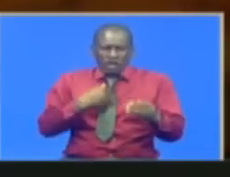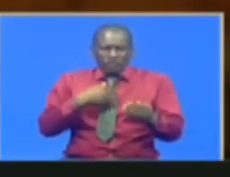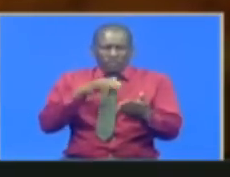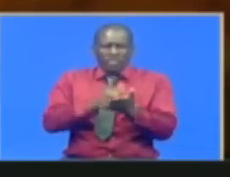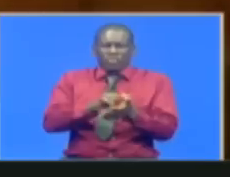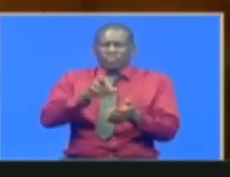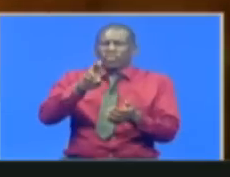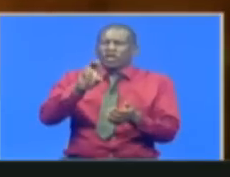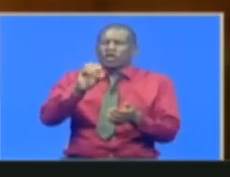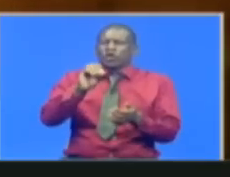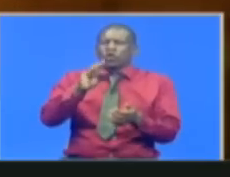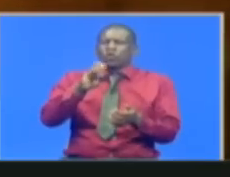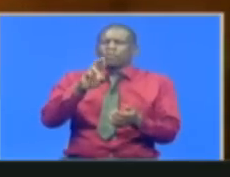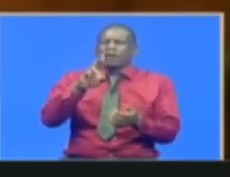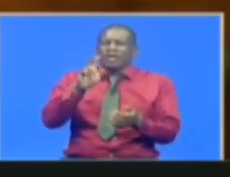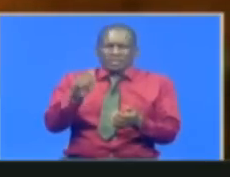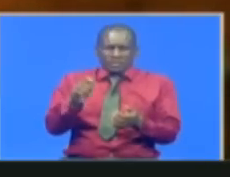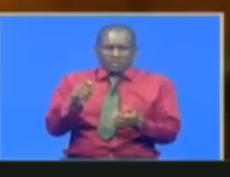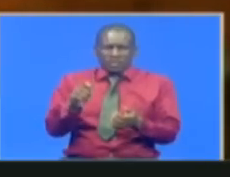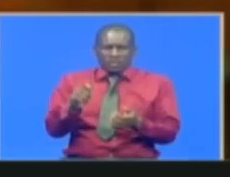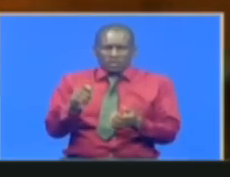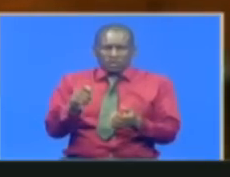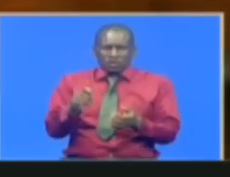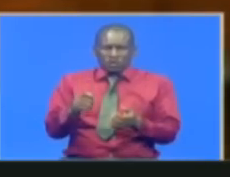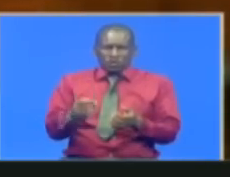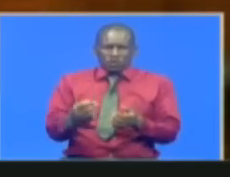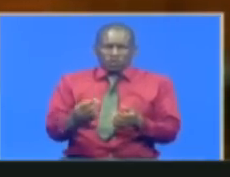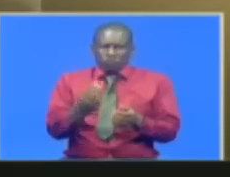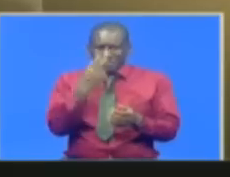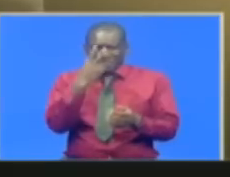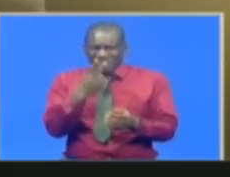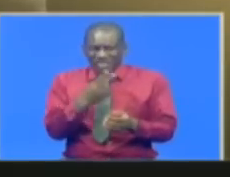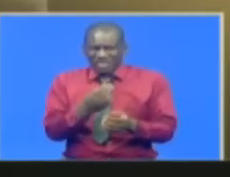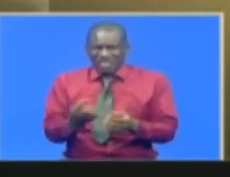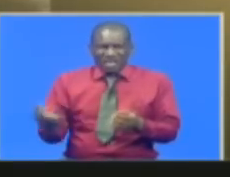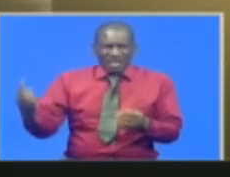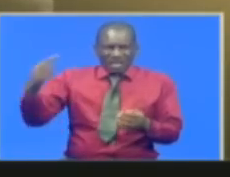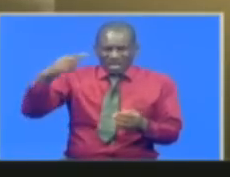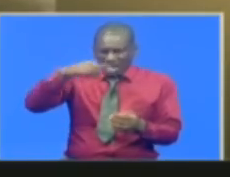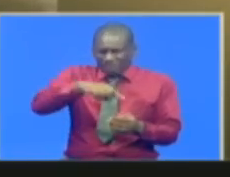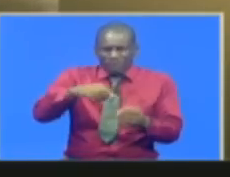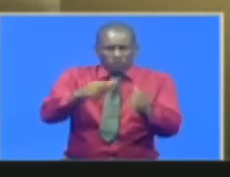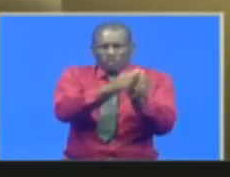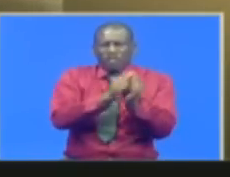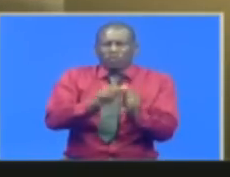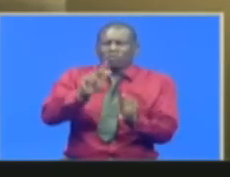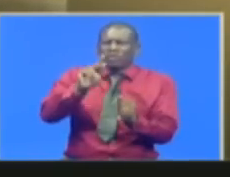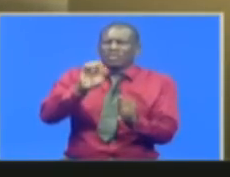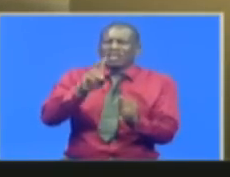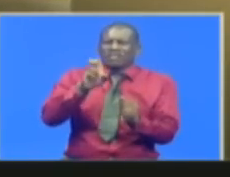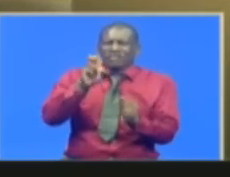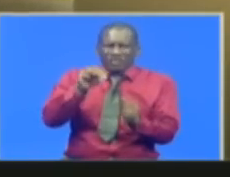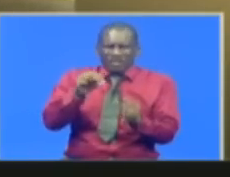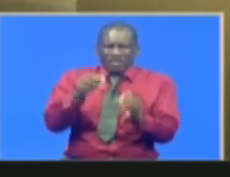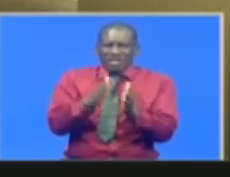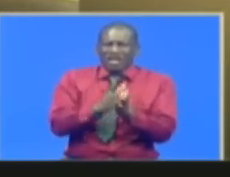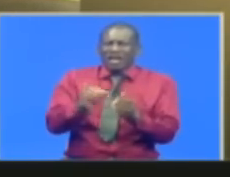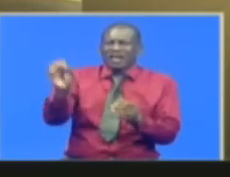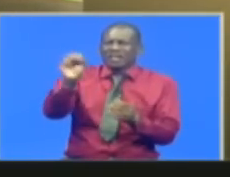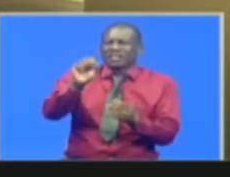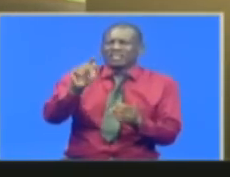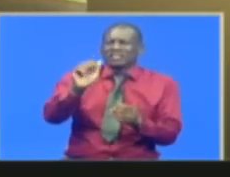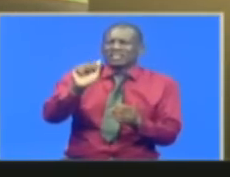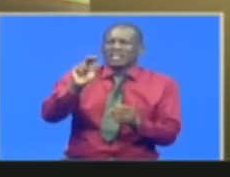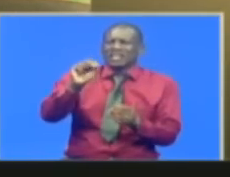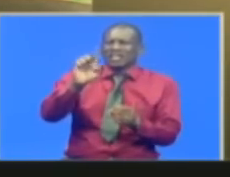Robert Omwenga Momani was spotted arriving with Kelvin Mango Oduor at Stanley Rimere Kithia's